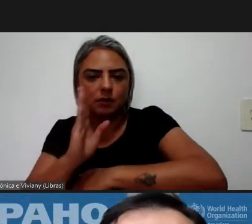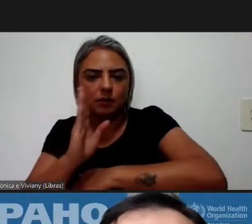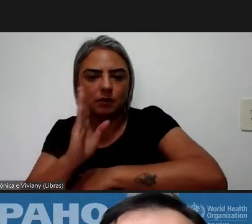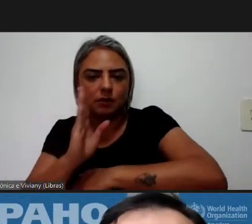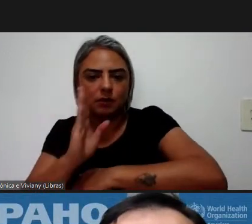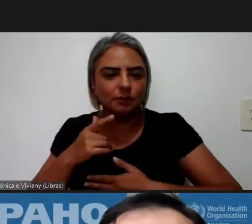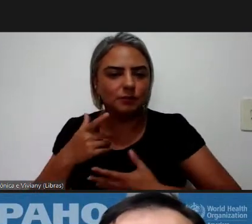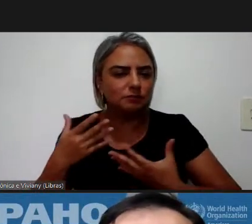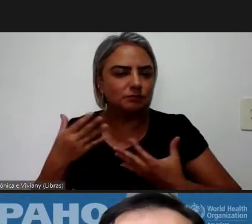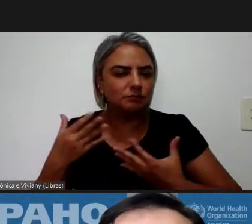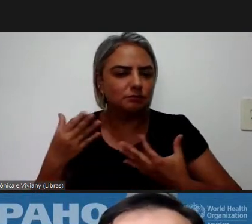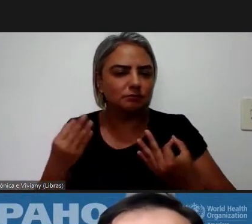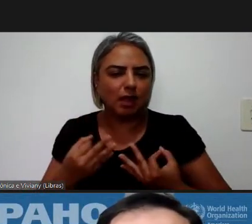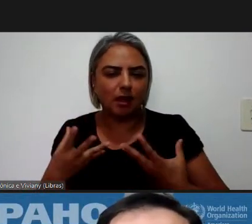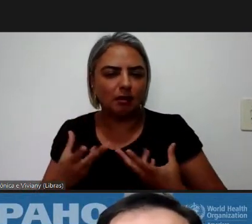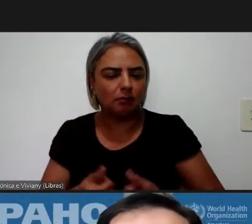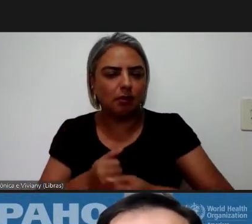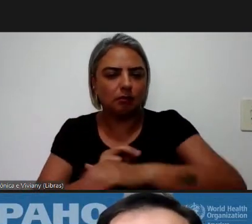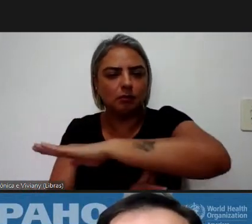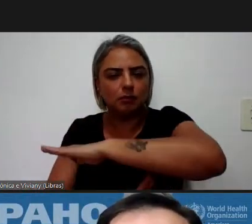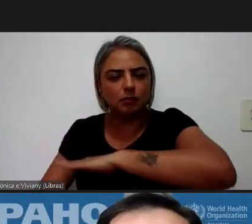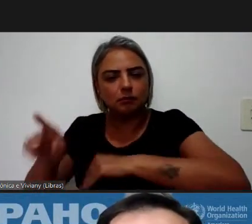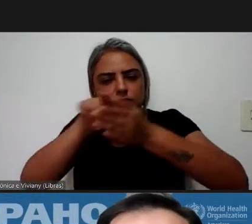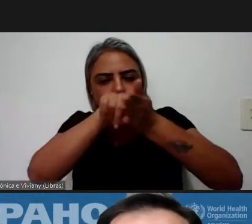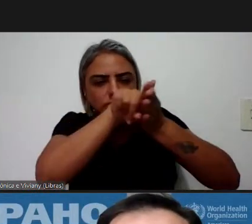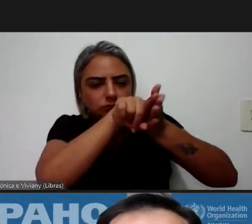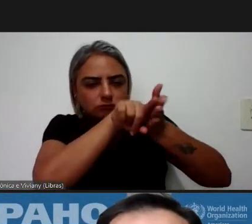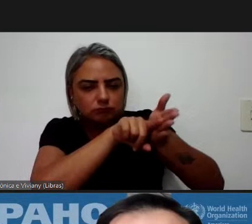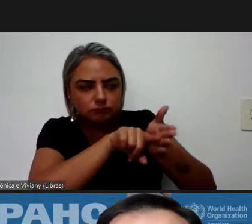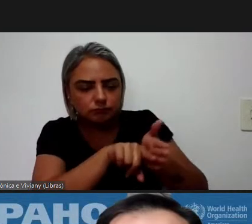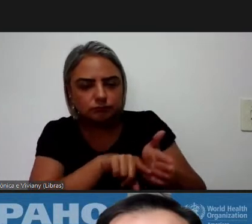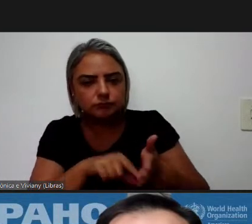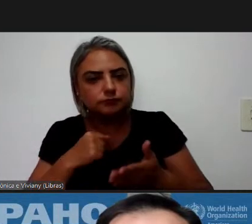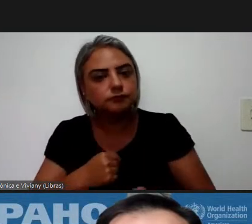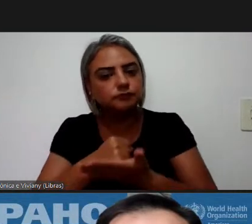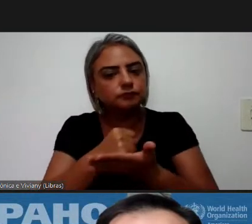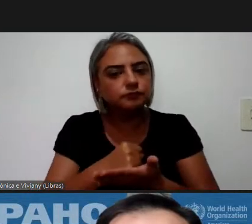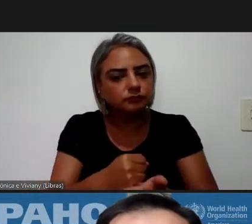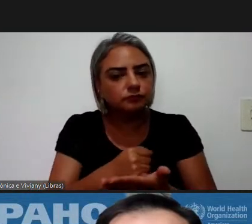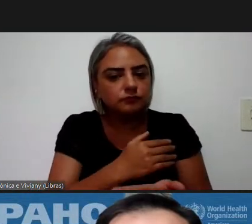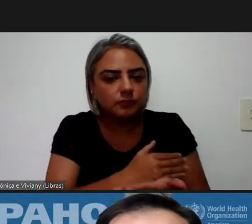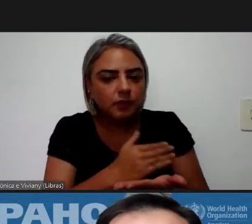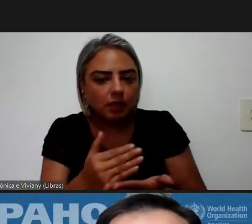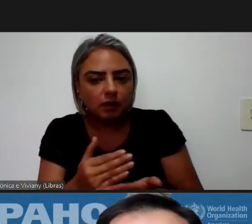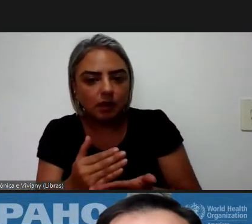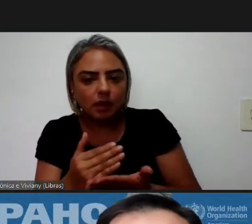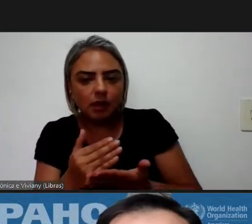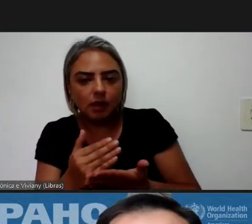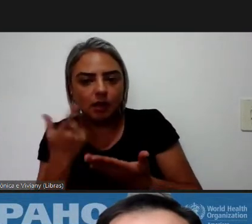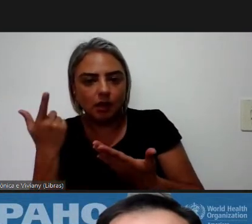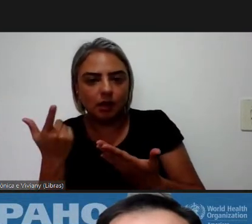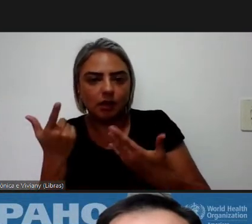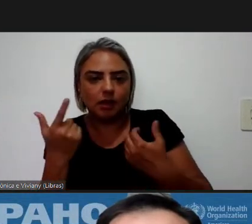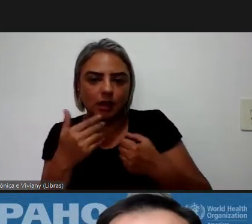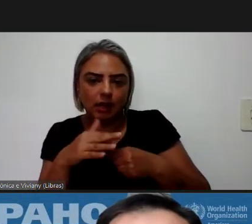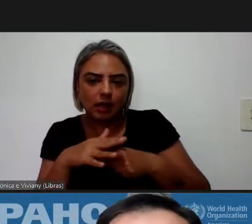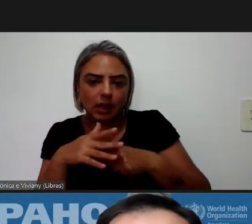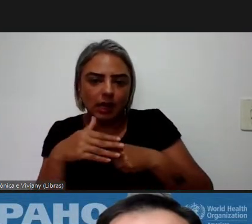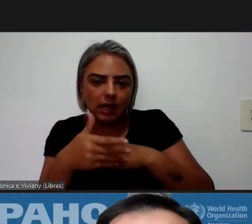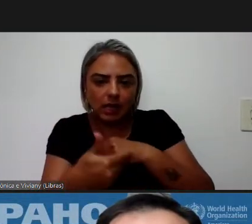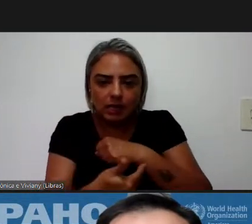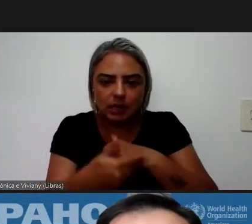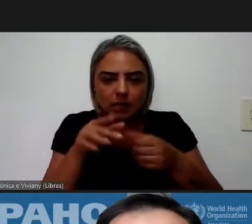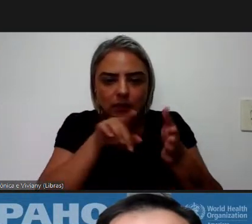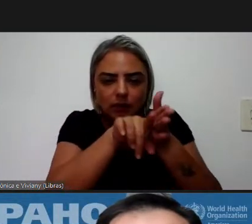on the university. We have an excellent university and researcher that support us. Things